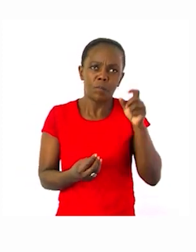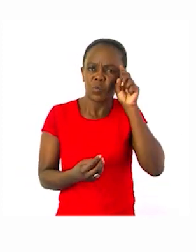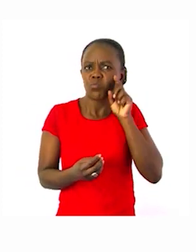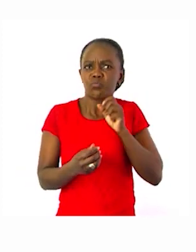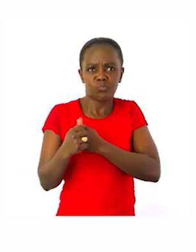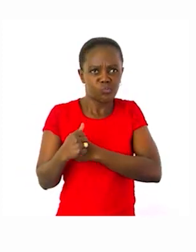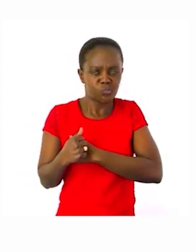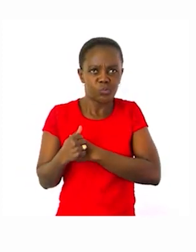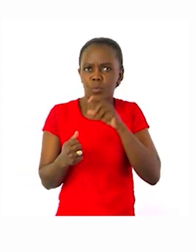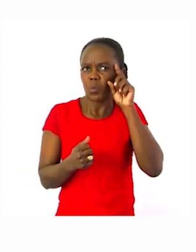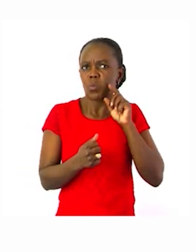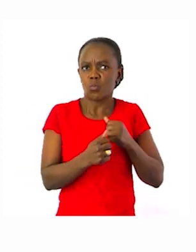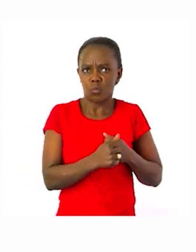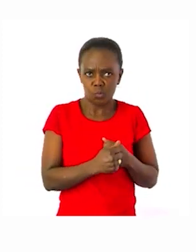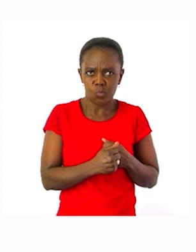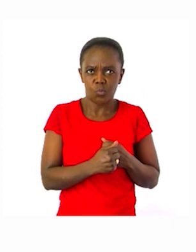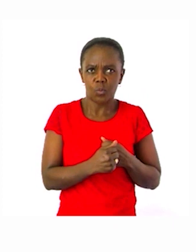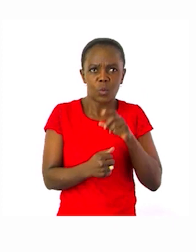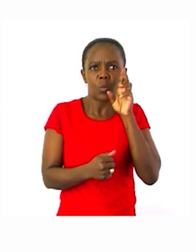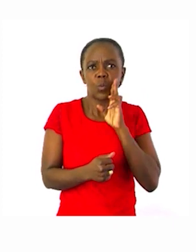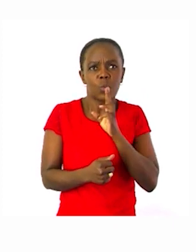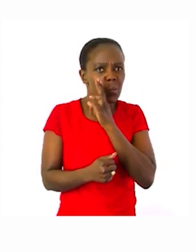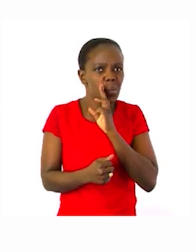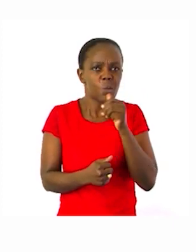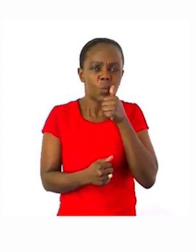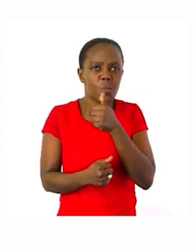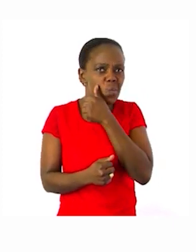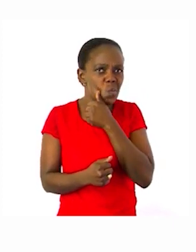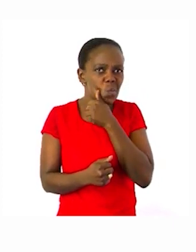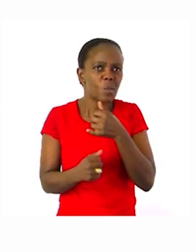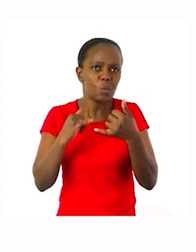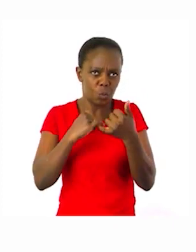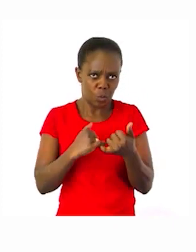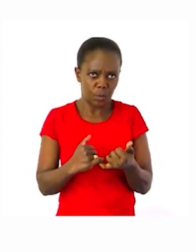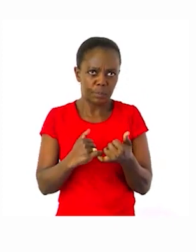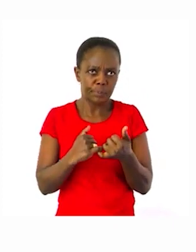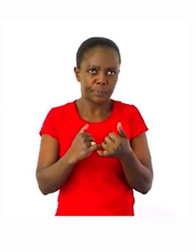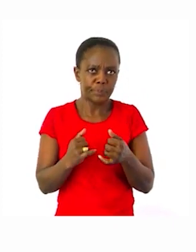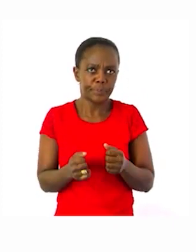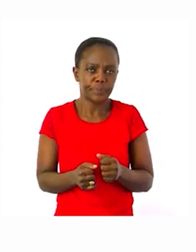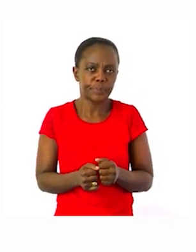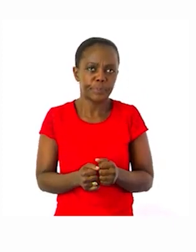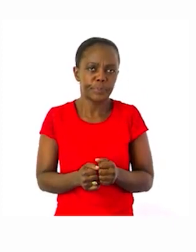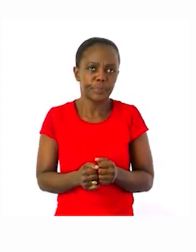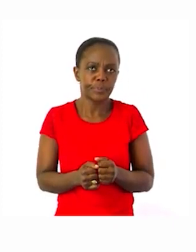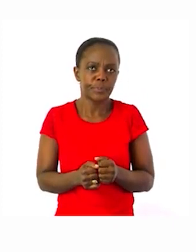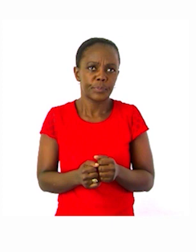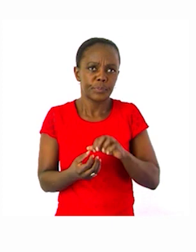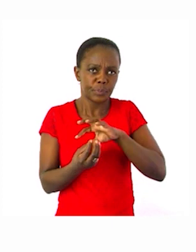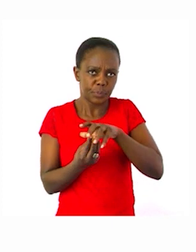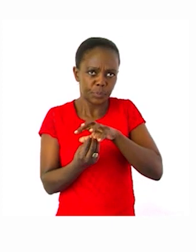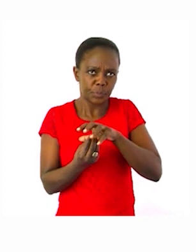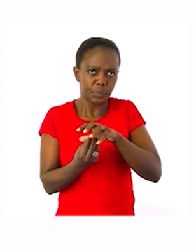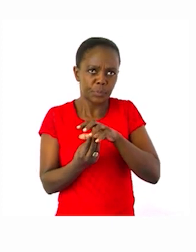grandmother, grandfather, uncle, aunt, and cousins. The family tree will